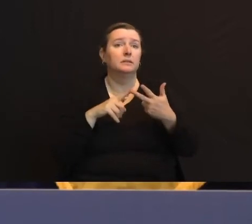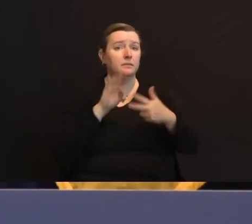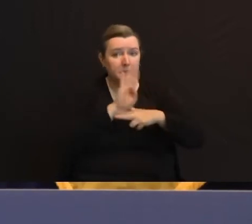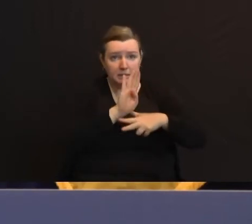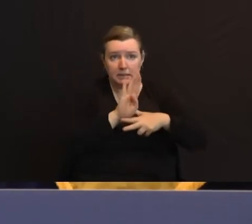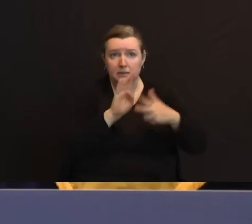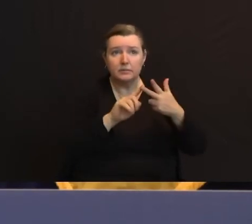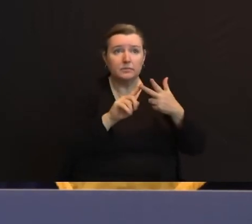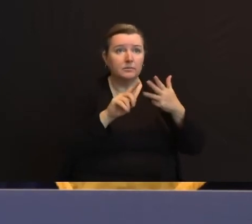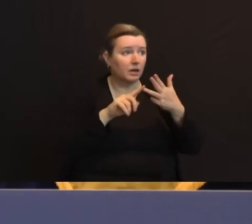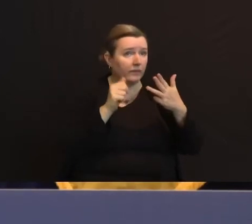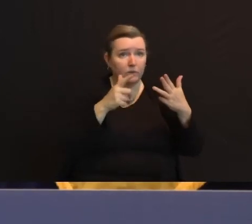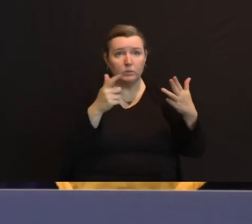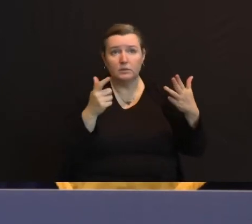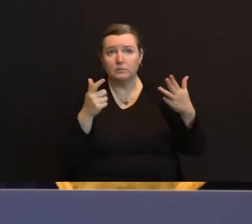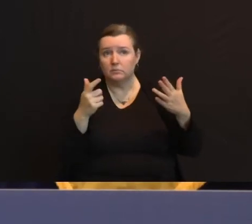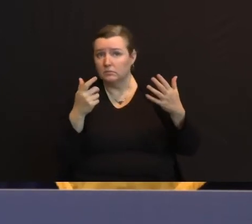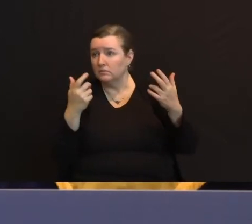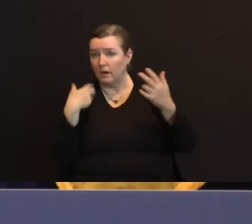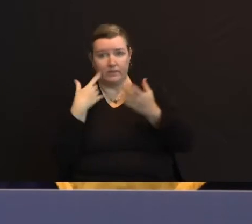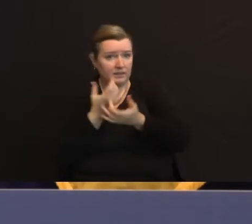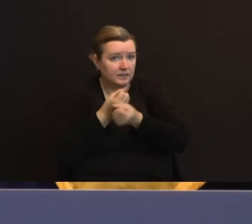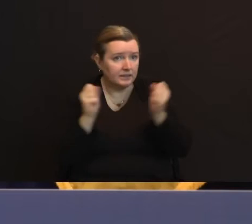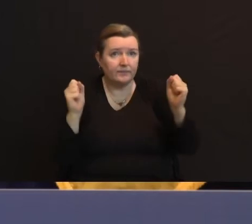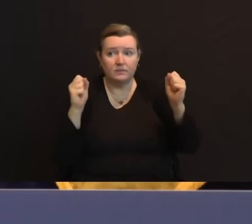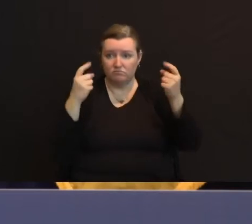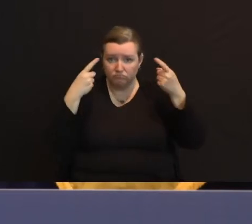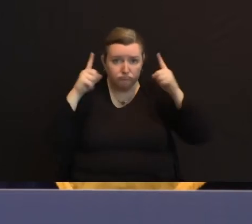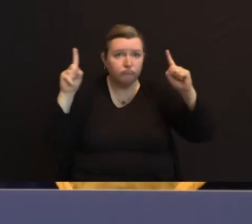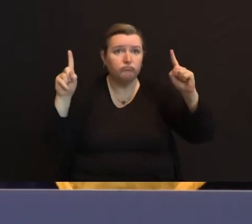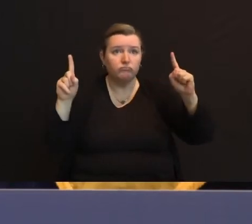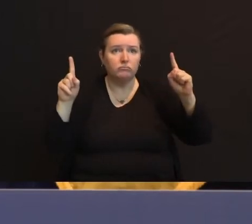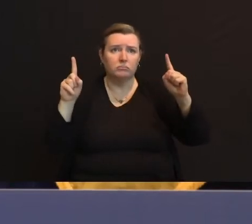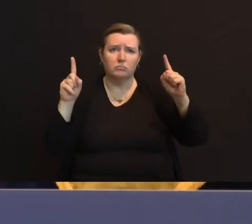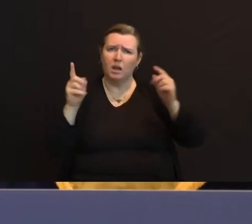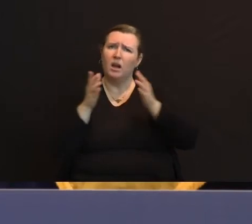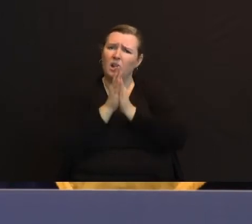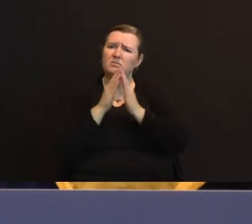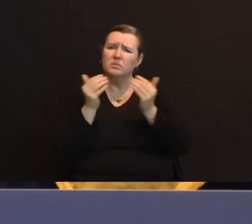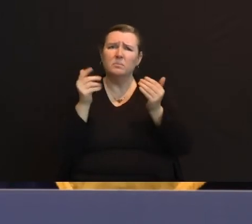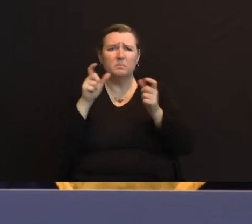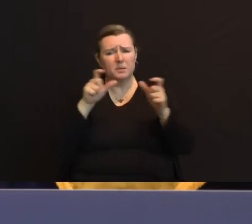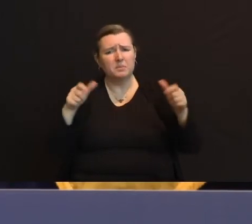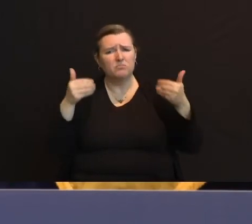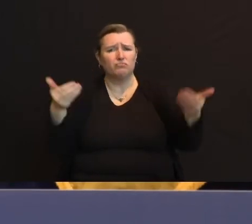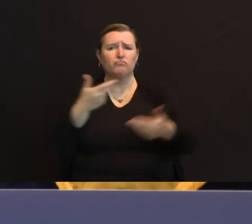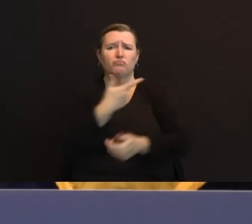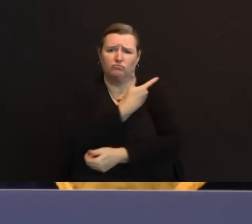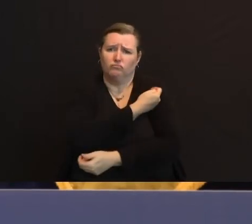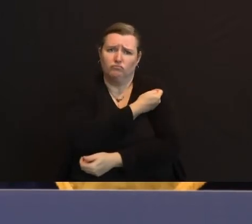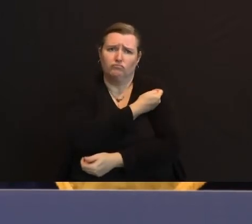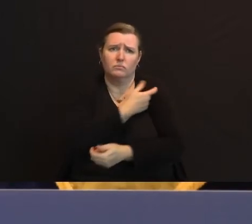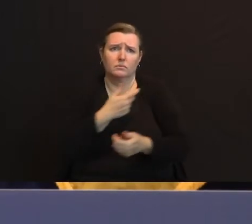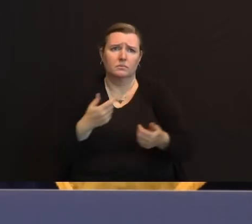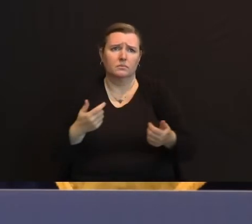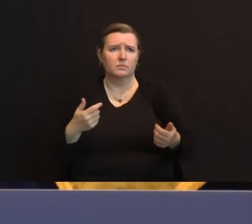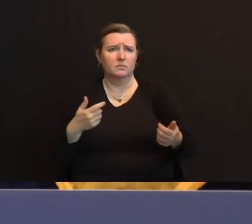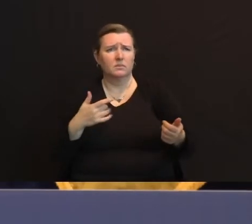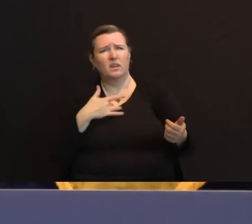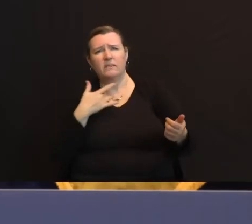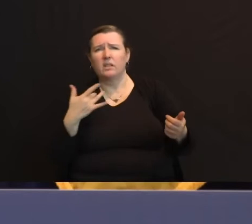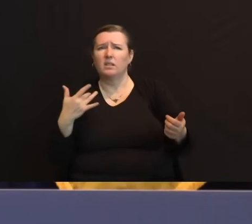and efficacious, we need everybody to jump in there and get it. I'm sticking with April/May. So